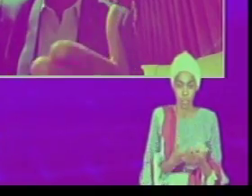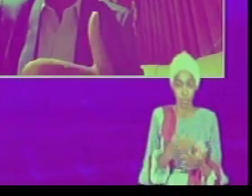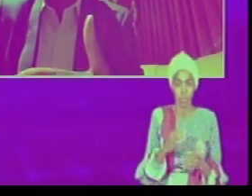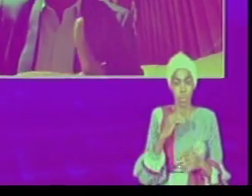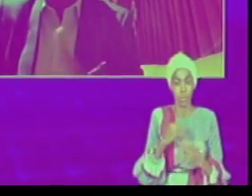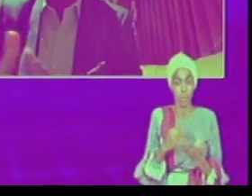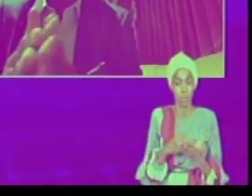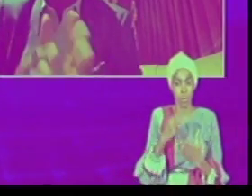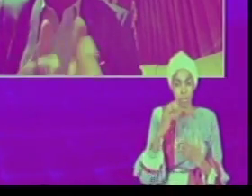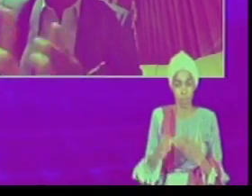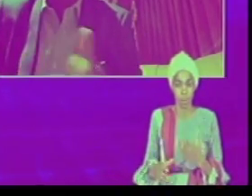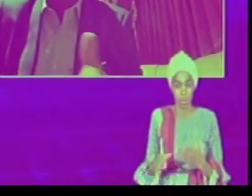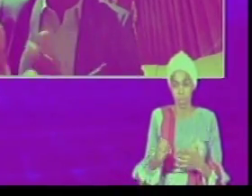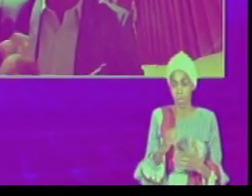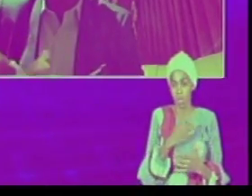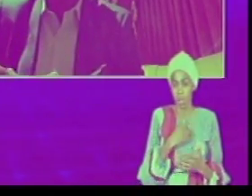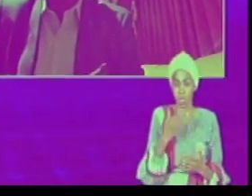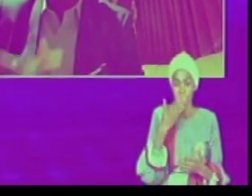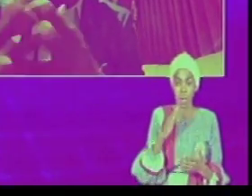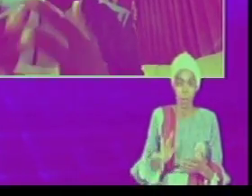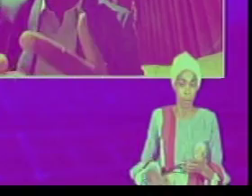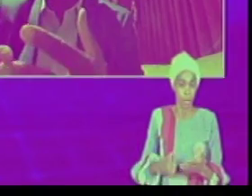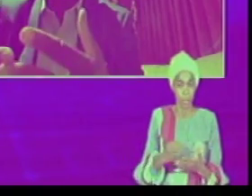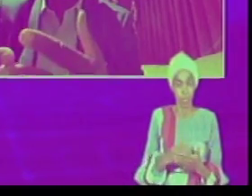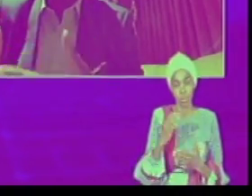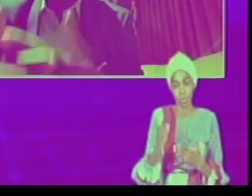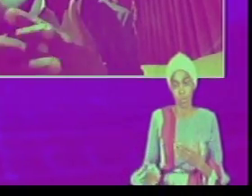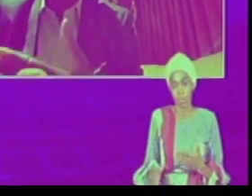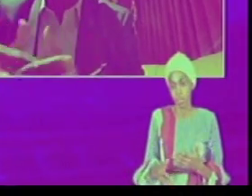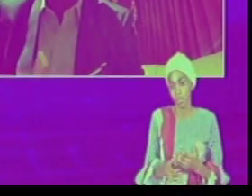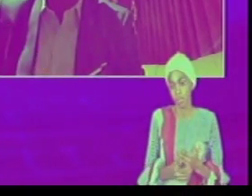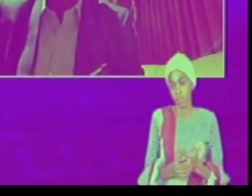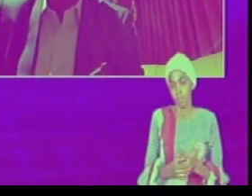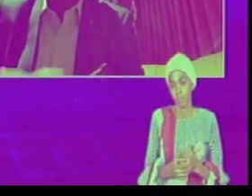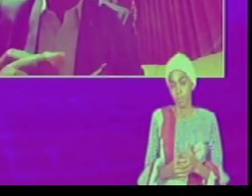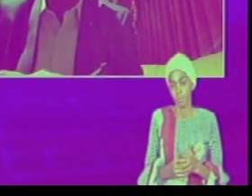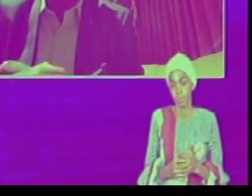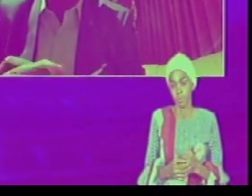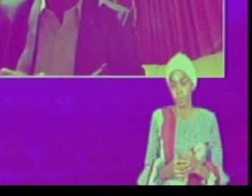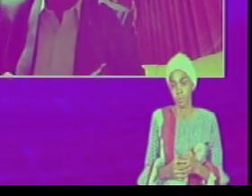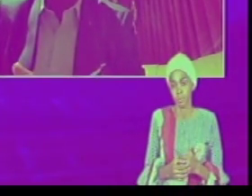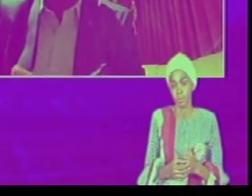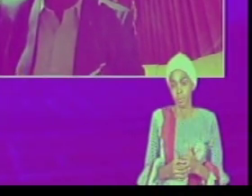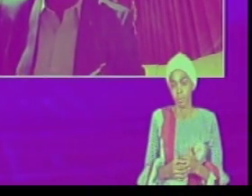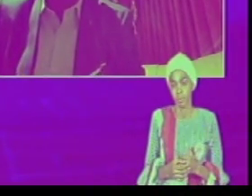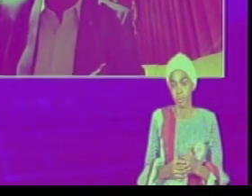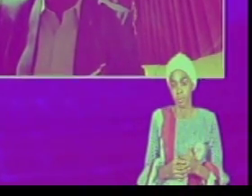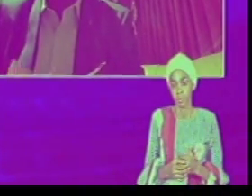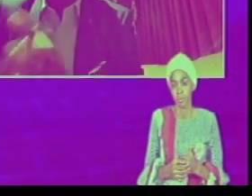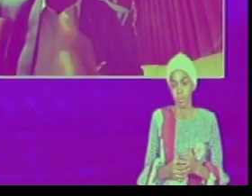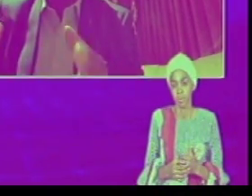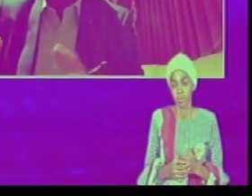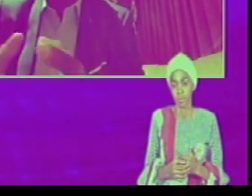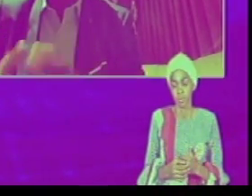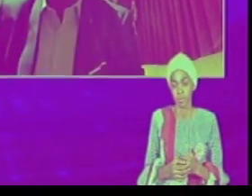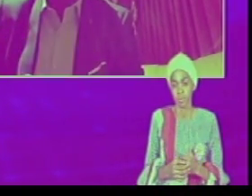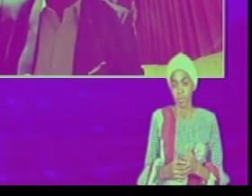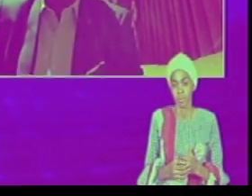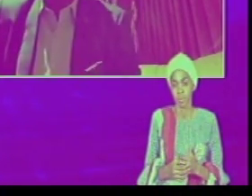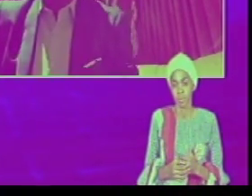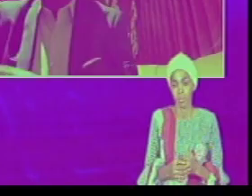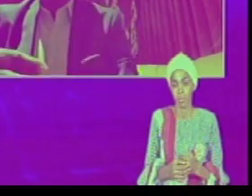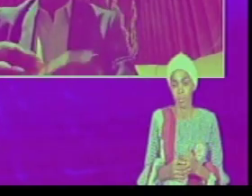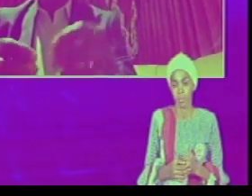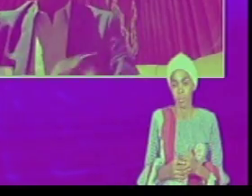through the phase we call individuation in order to become independent and productive adults, rather than just